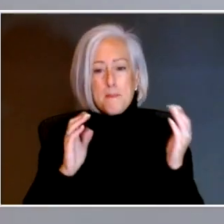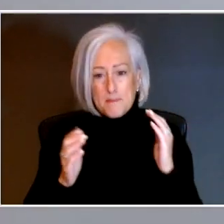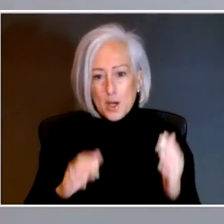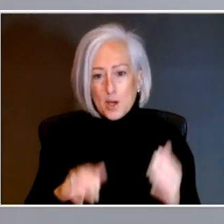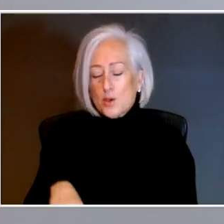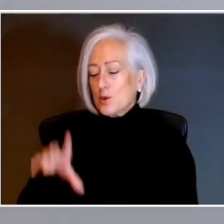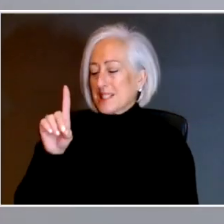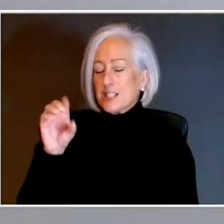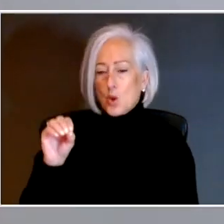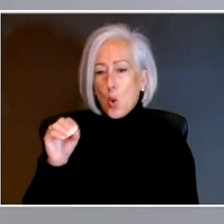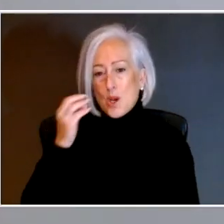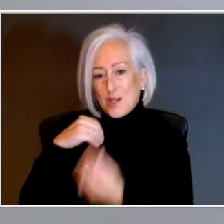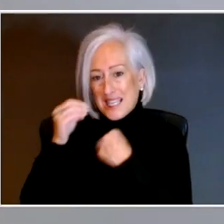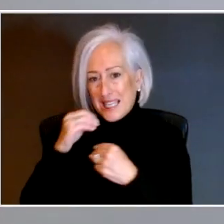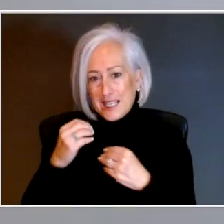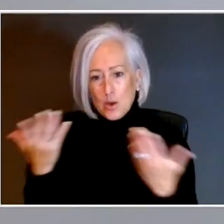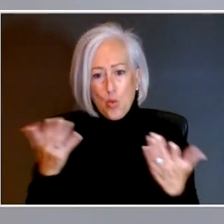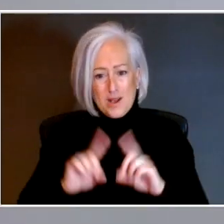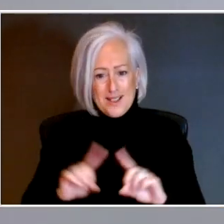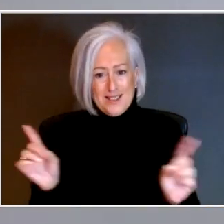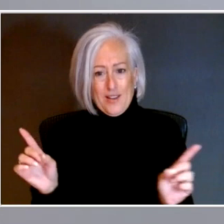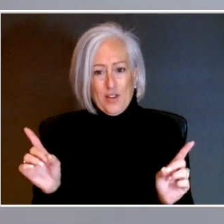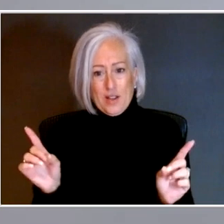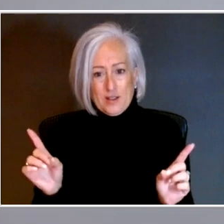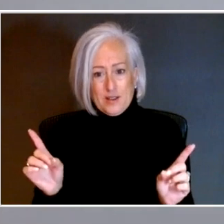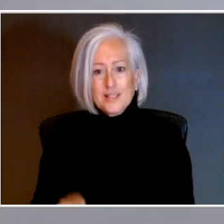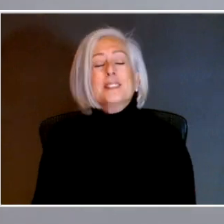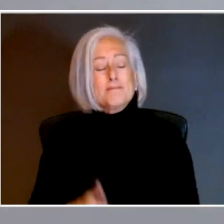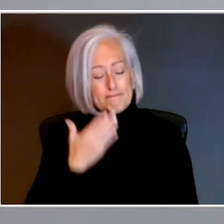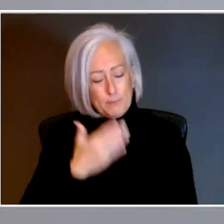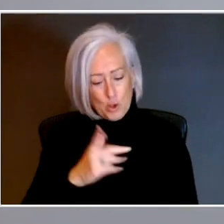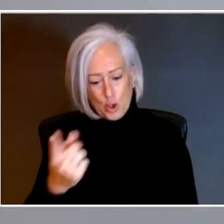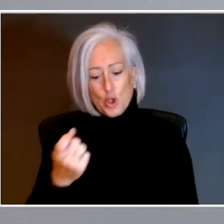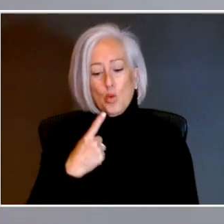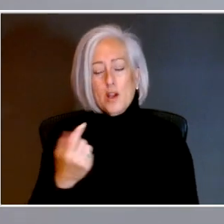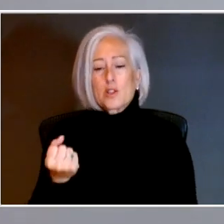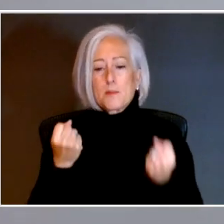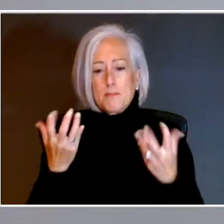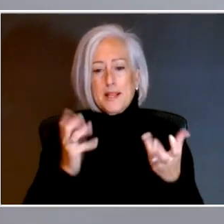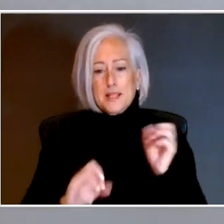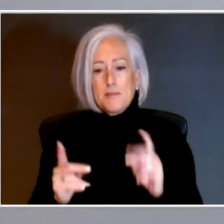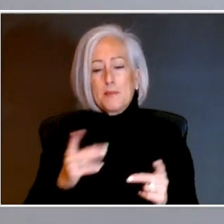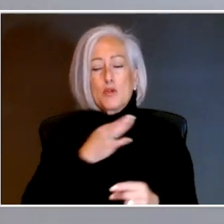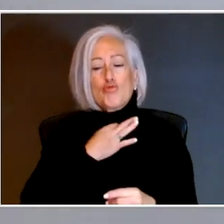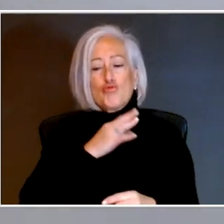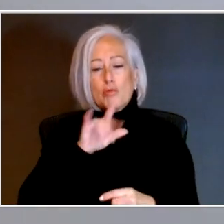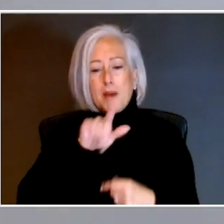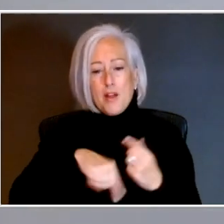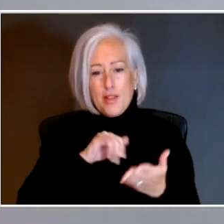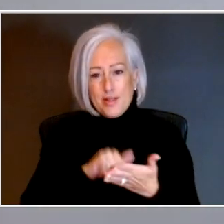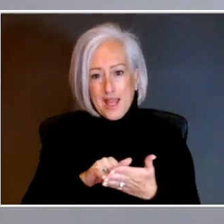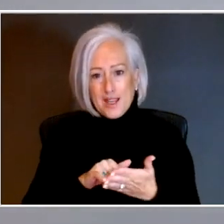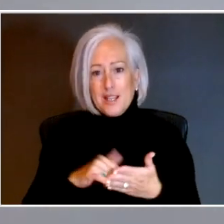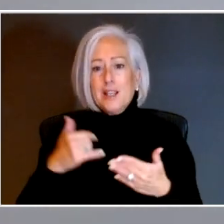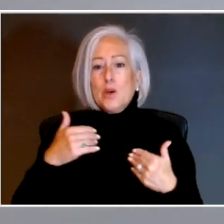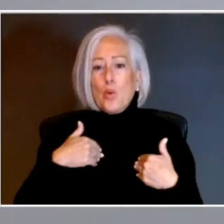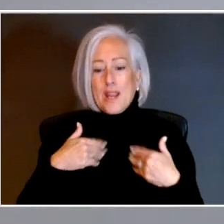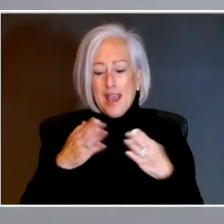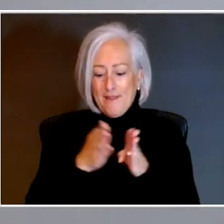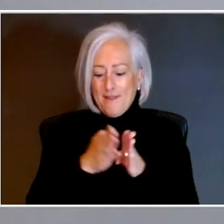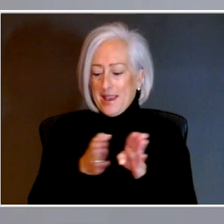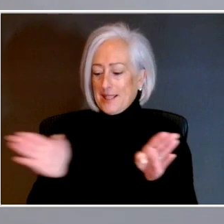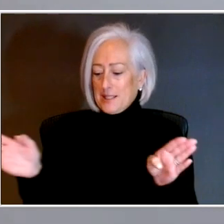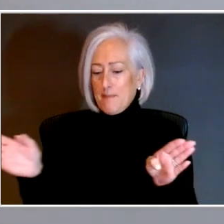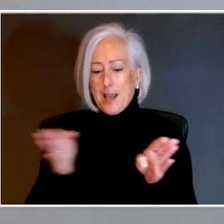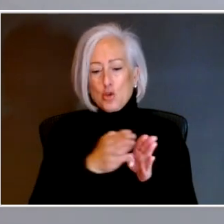great question. I think a lot of people probably wonder that too. So there's sort of like a spectrum of eating that people fall